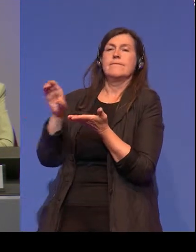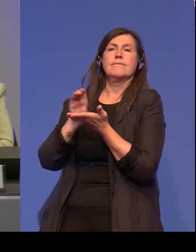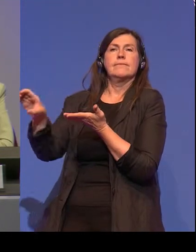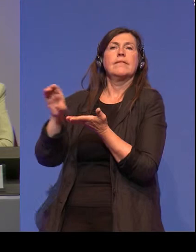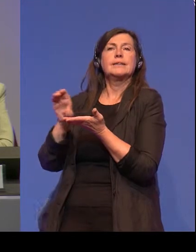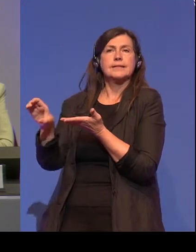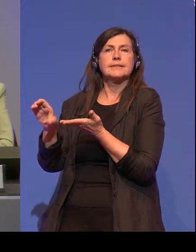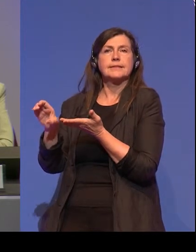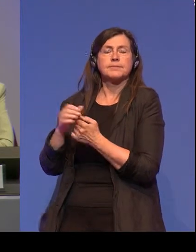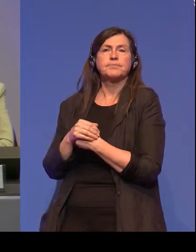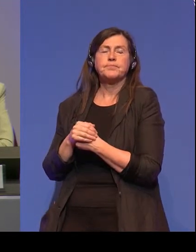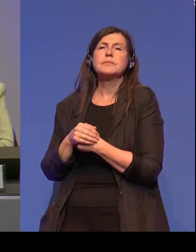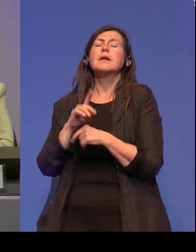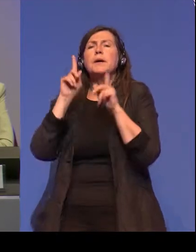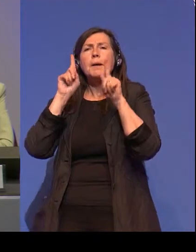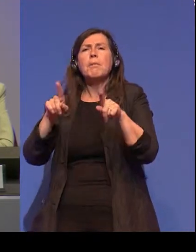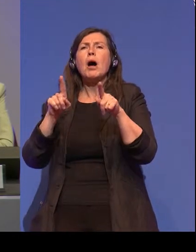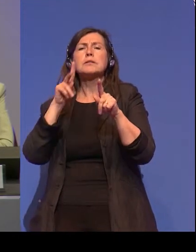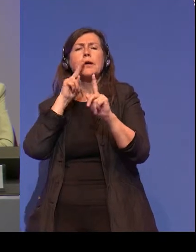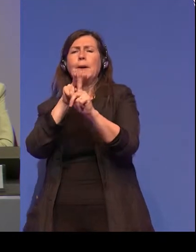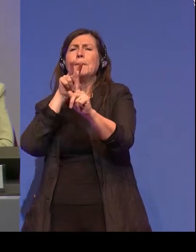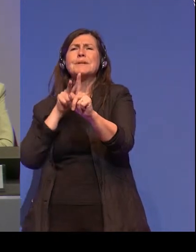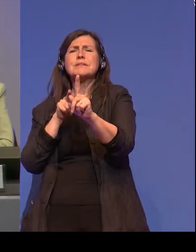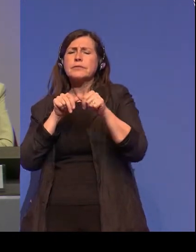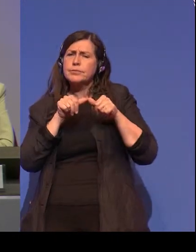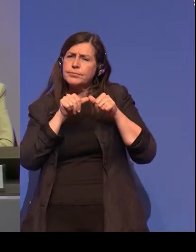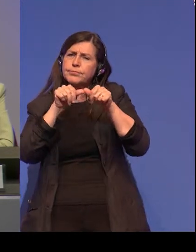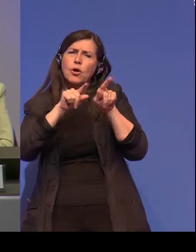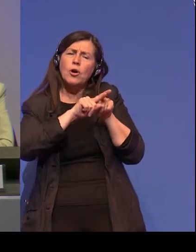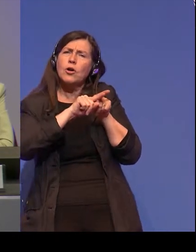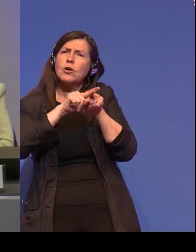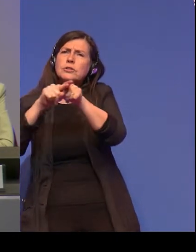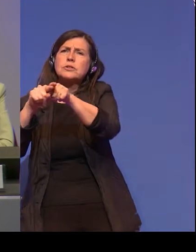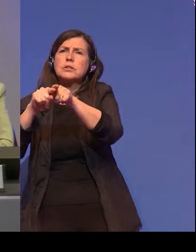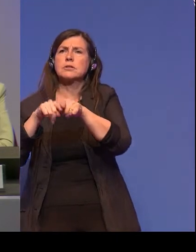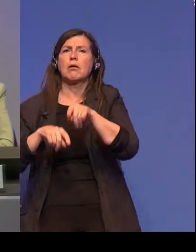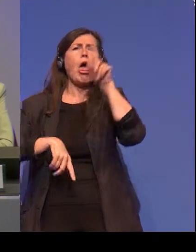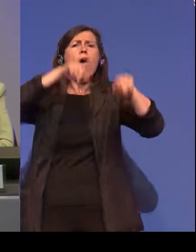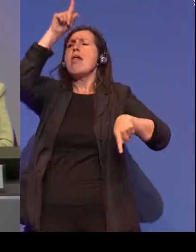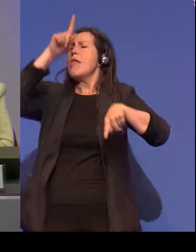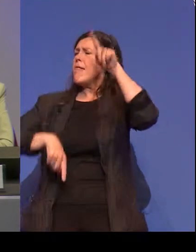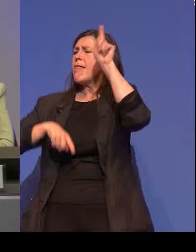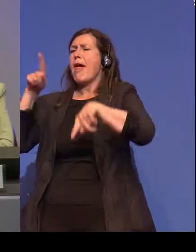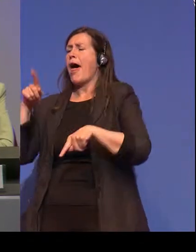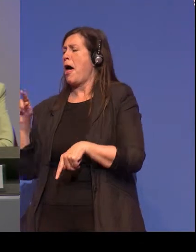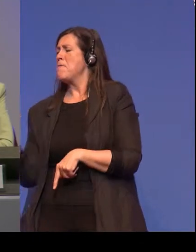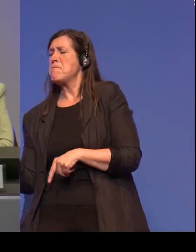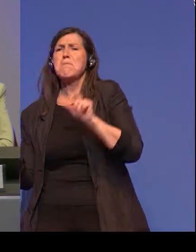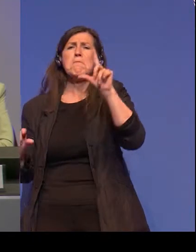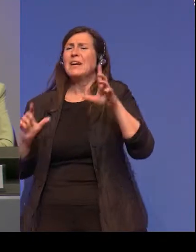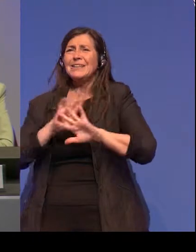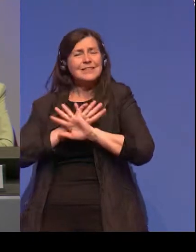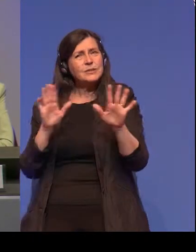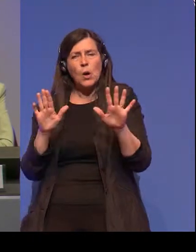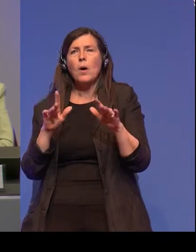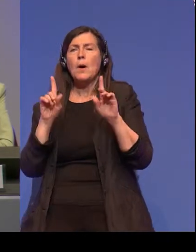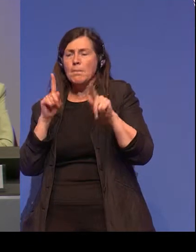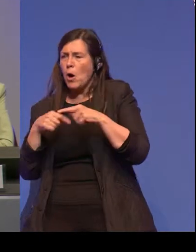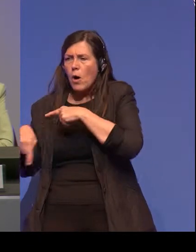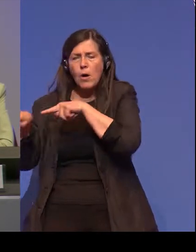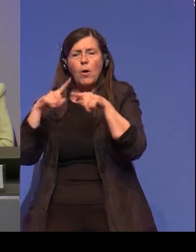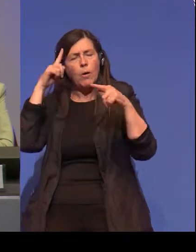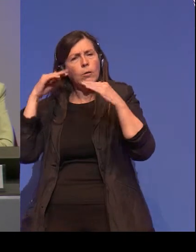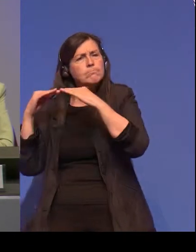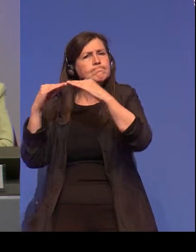believe that a consistent gender perspective should be applied when it comes to both the understanding of risk factors and concrete action.